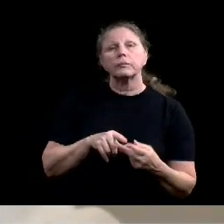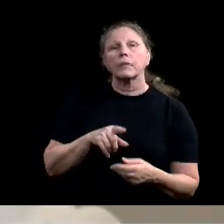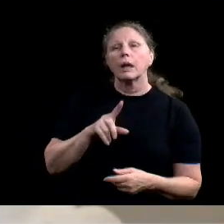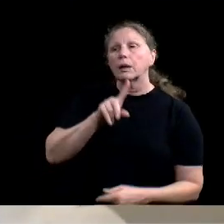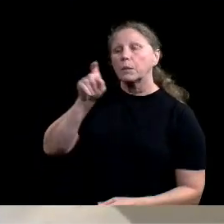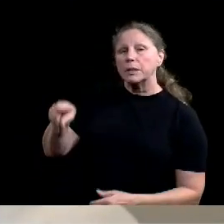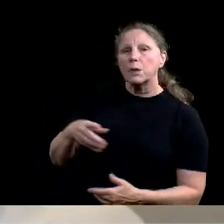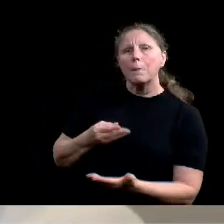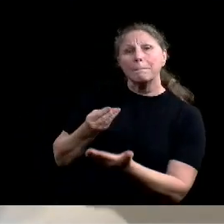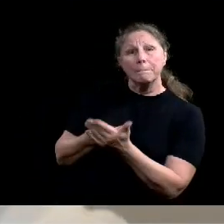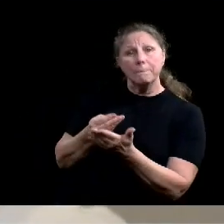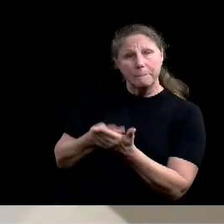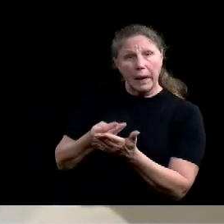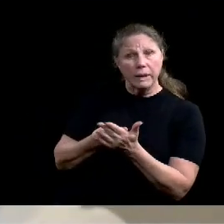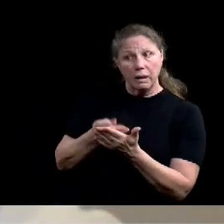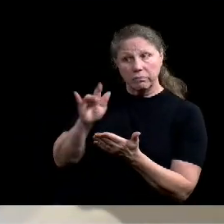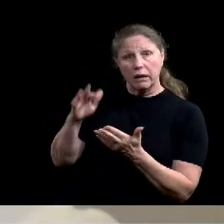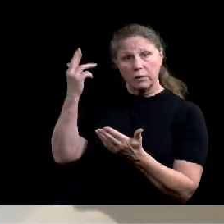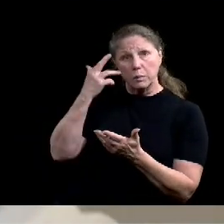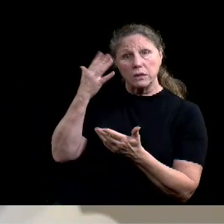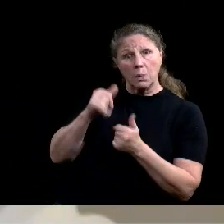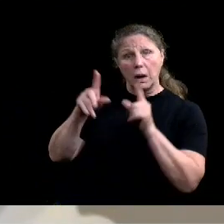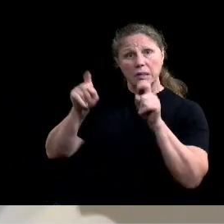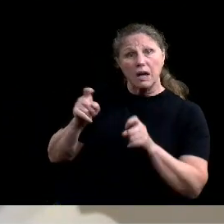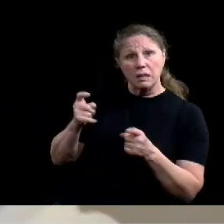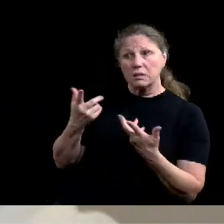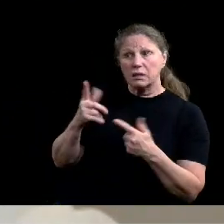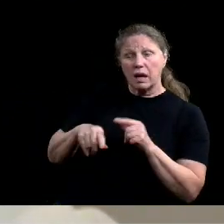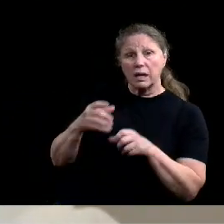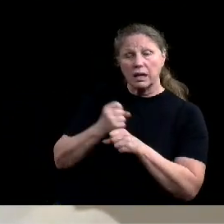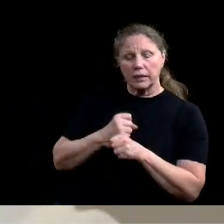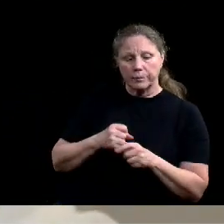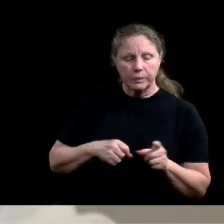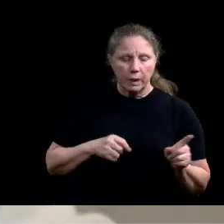Dr. Griggs, I'll ask you to address that one too, please. Yeah, thanks. Yeah, not